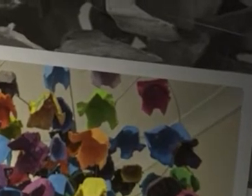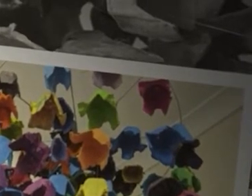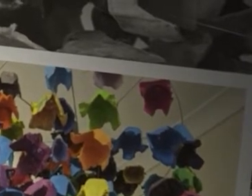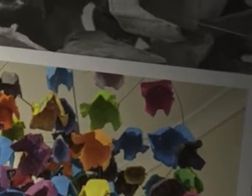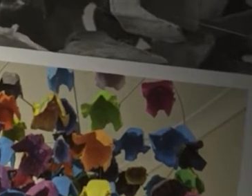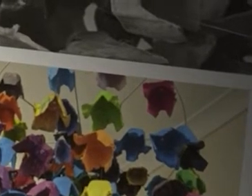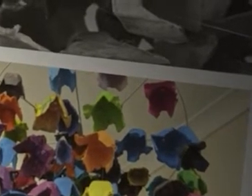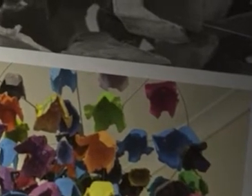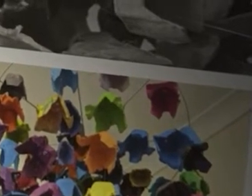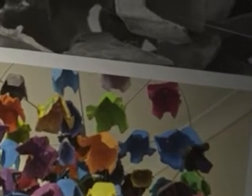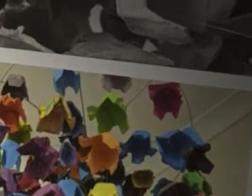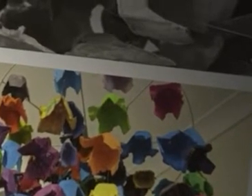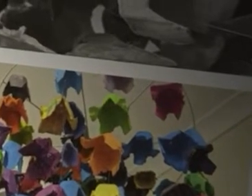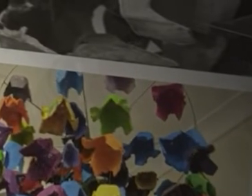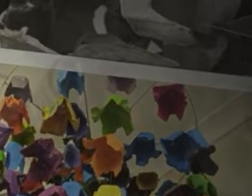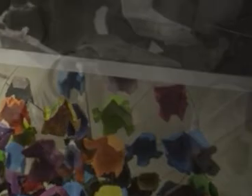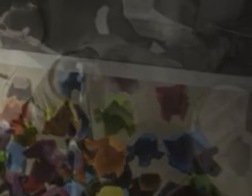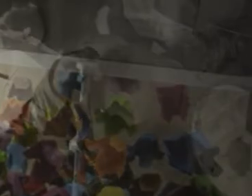Thank you.